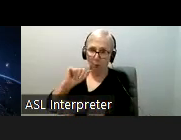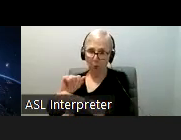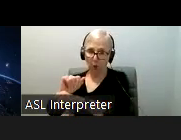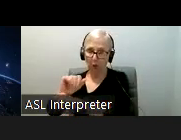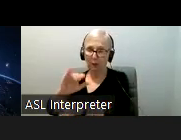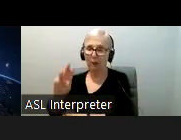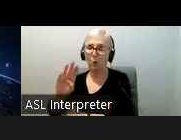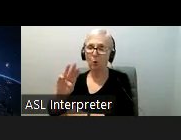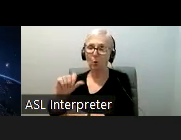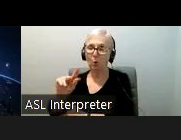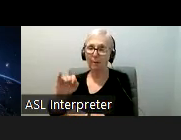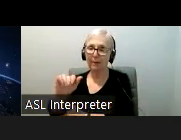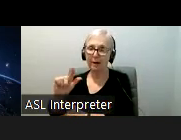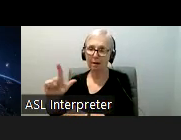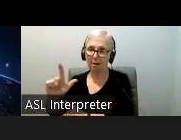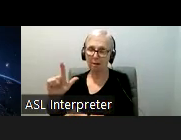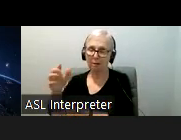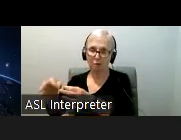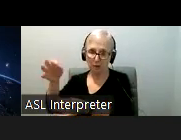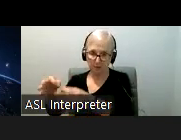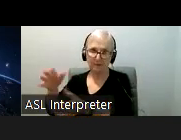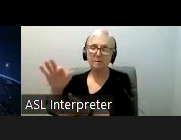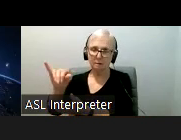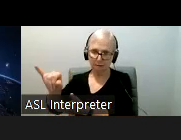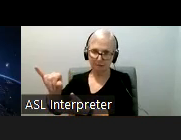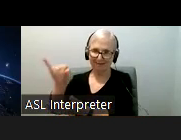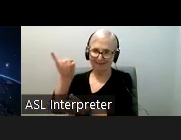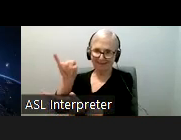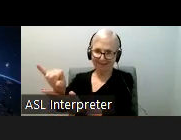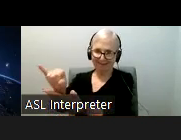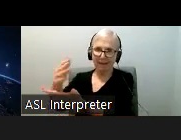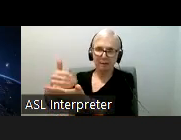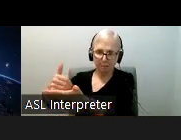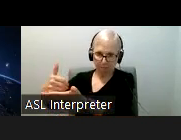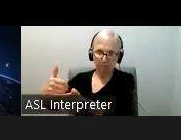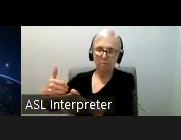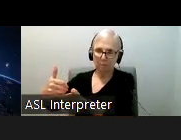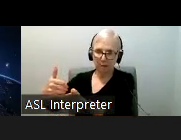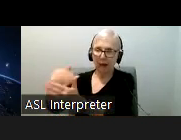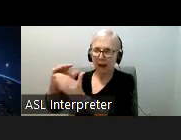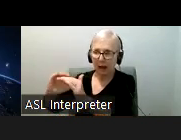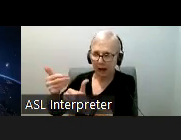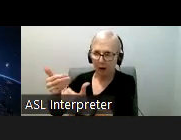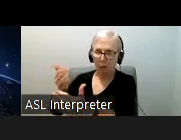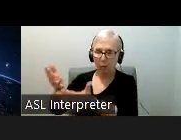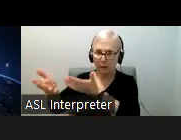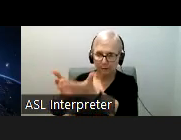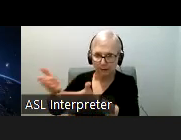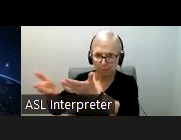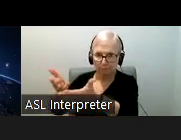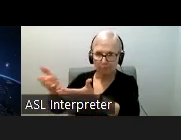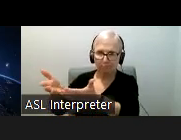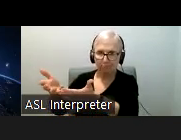justice. So I think that's the piece that kind of gets to what you're talking about, which is how are we talking about it together,